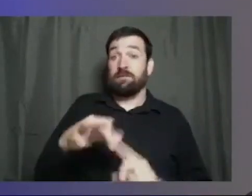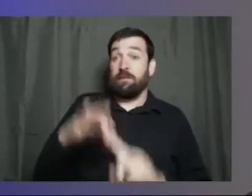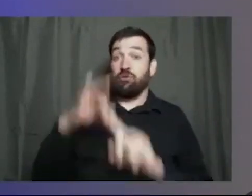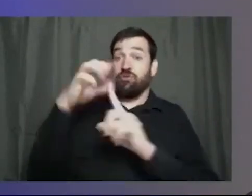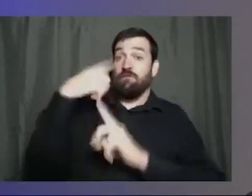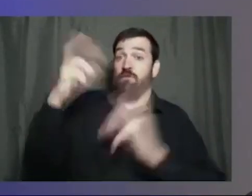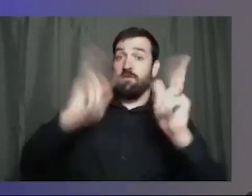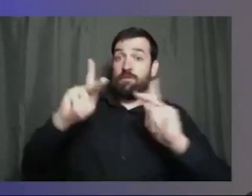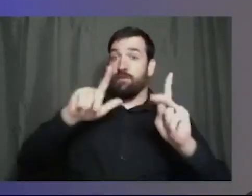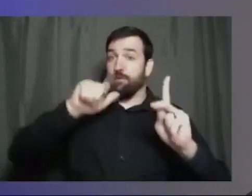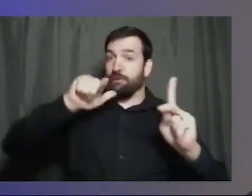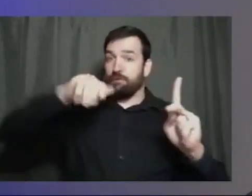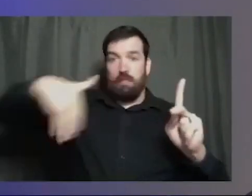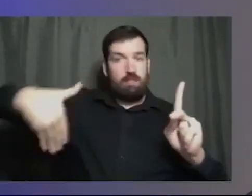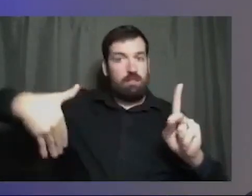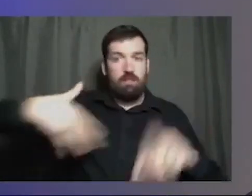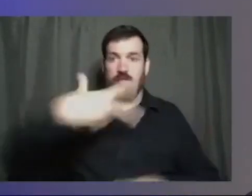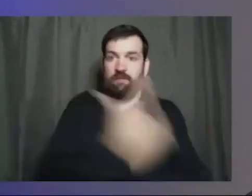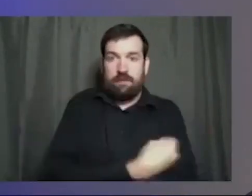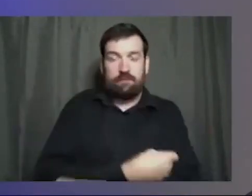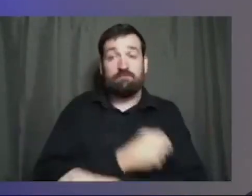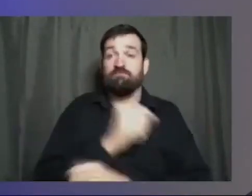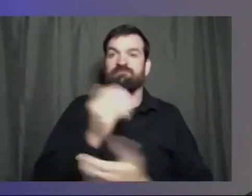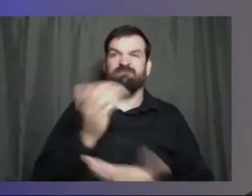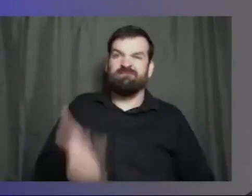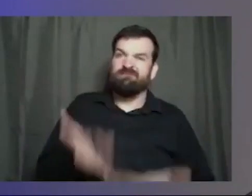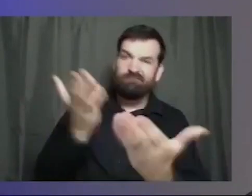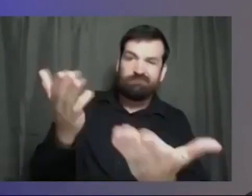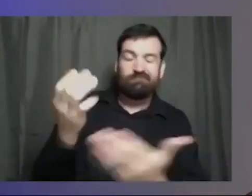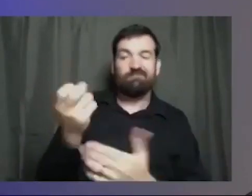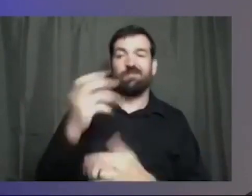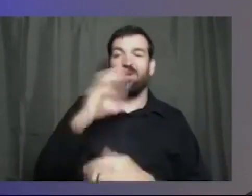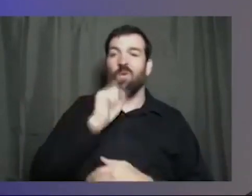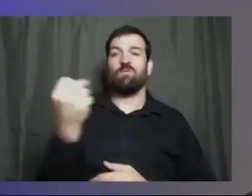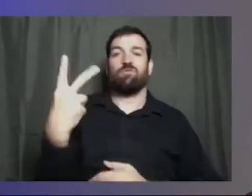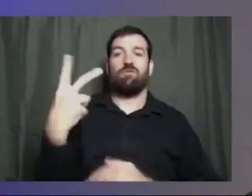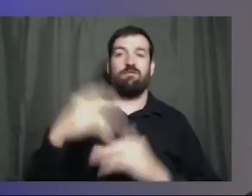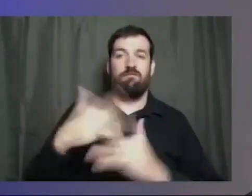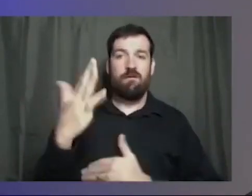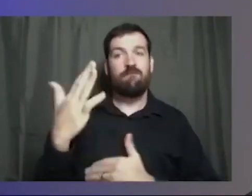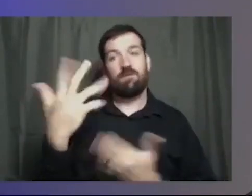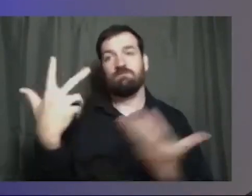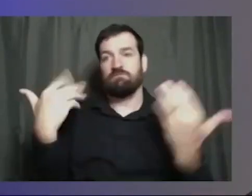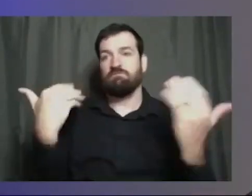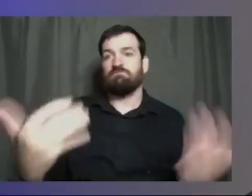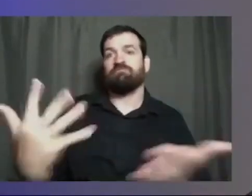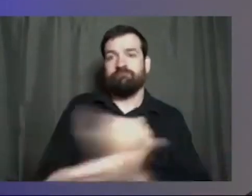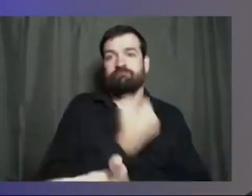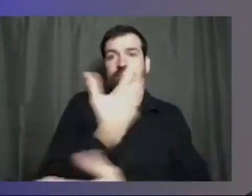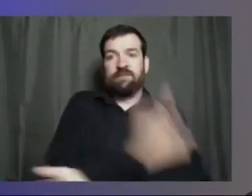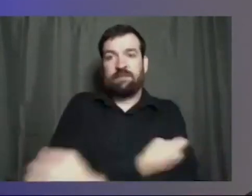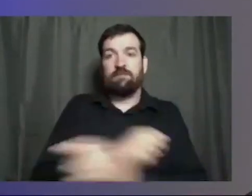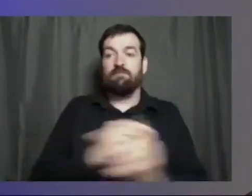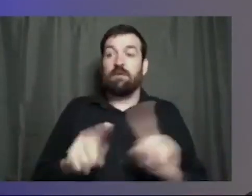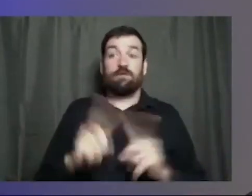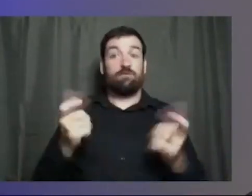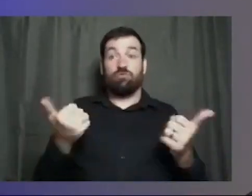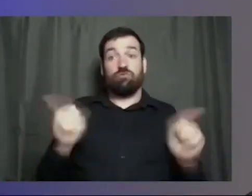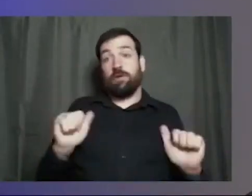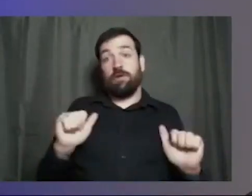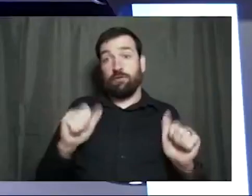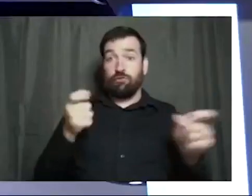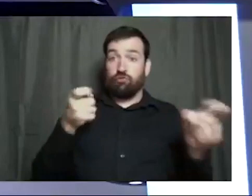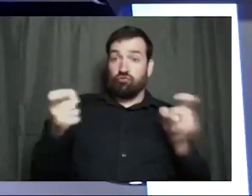to encourage everyone, 12 and over, to get their vaccine. But I think they're being very vigilant and doing a lot to try to control that risk.